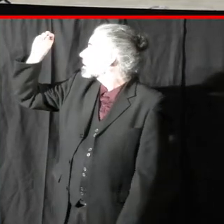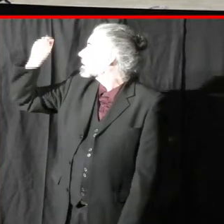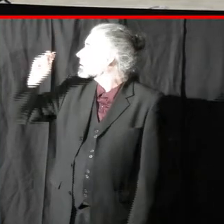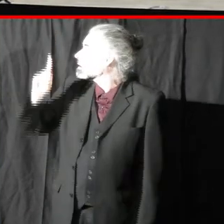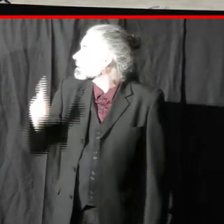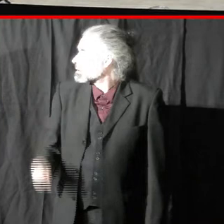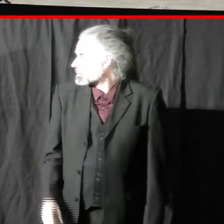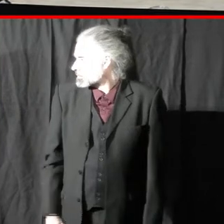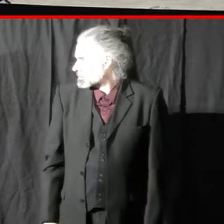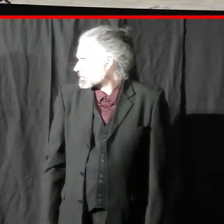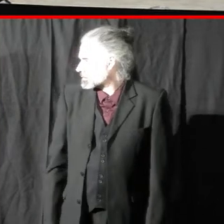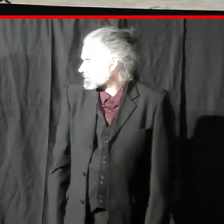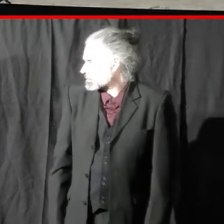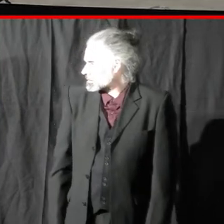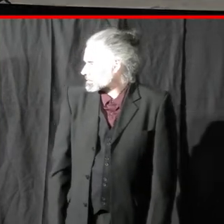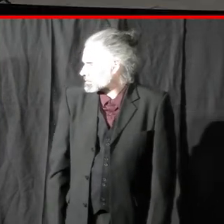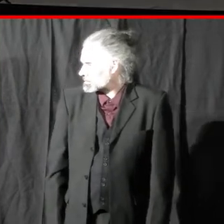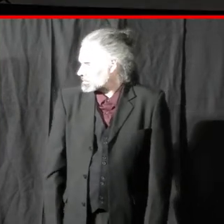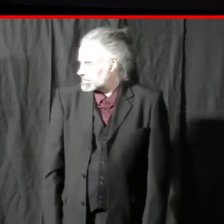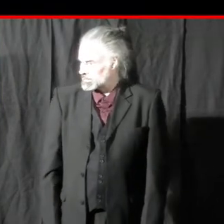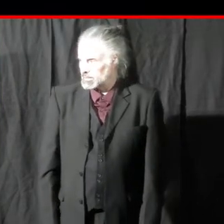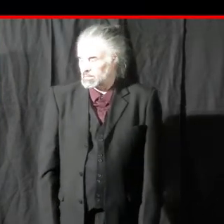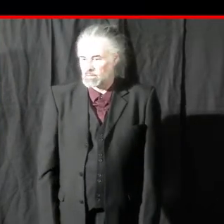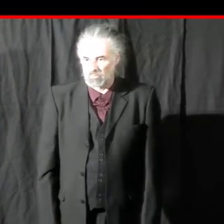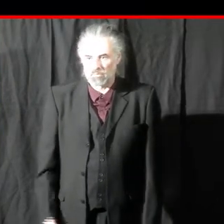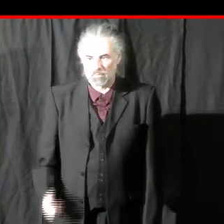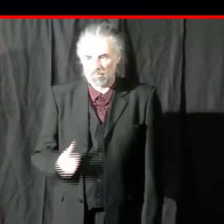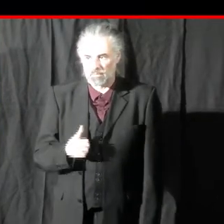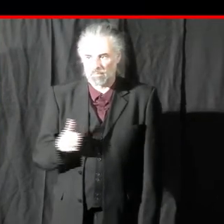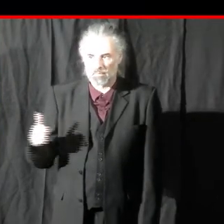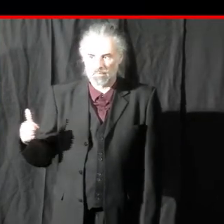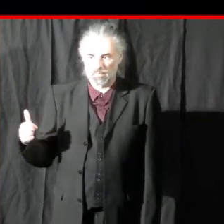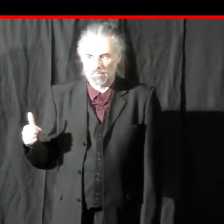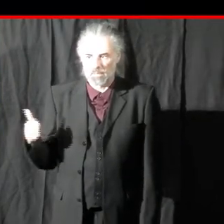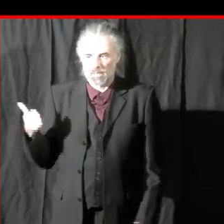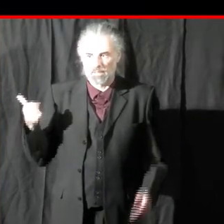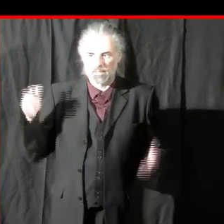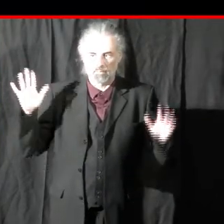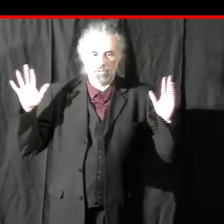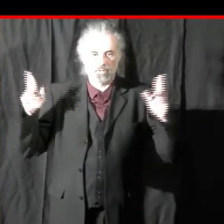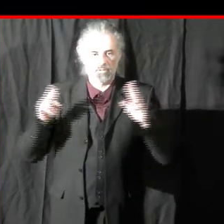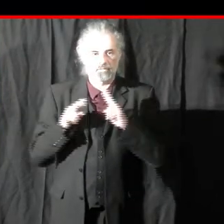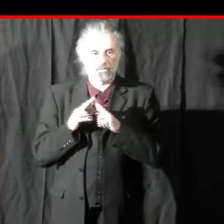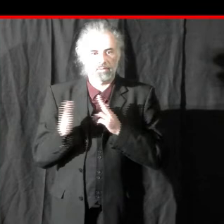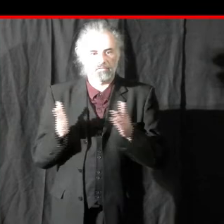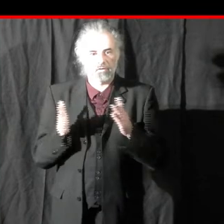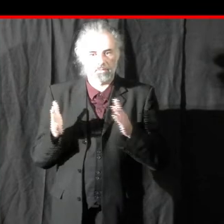Thank you. Oh, stop. Good. All right. Round of applause for the actors. Well done.